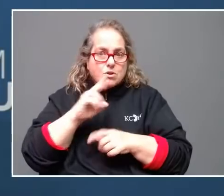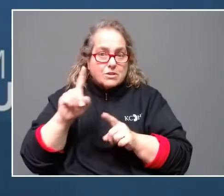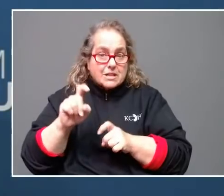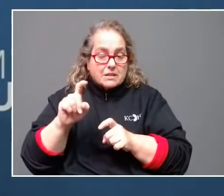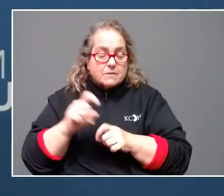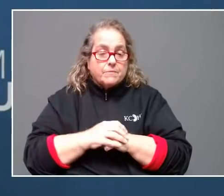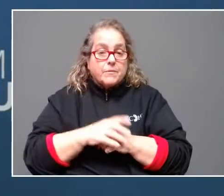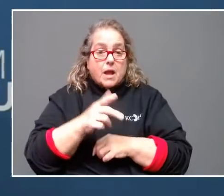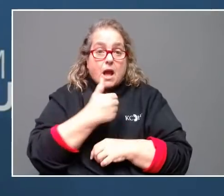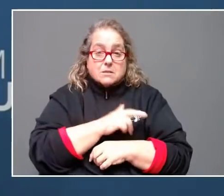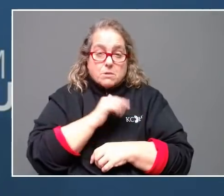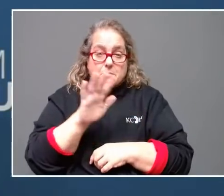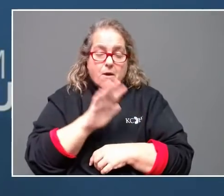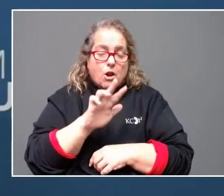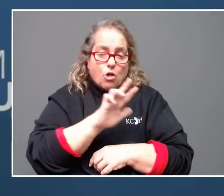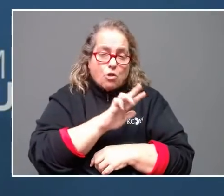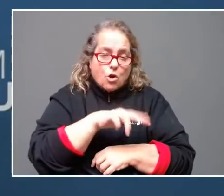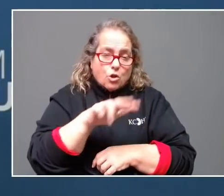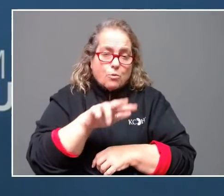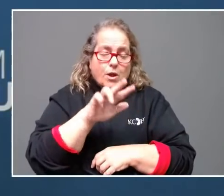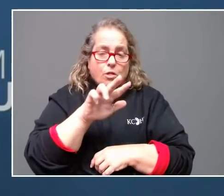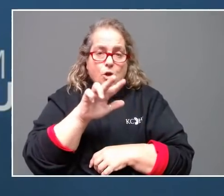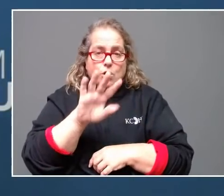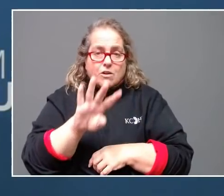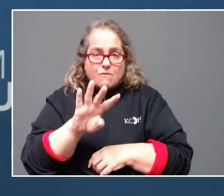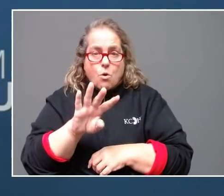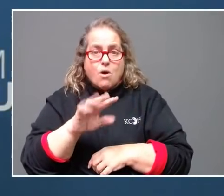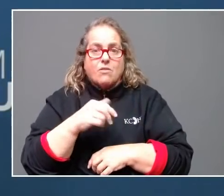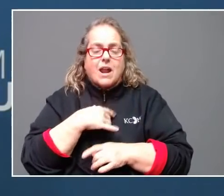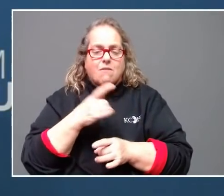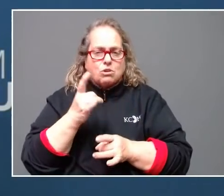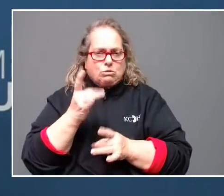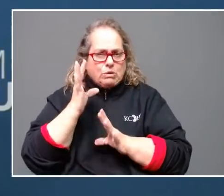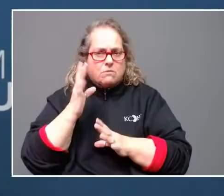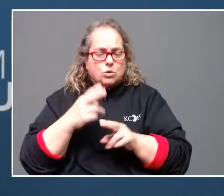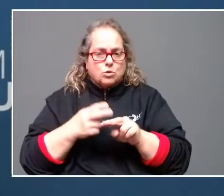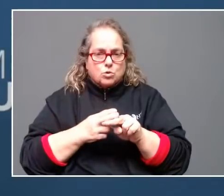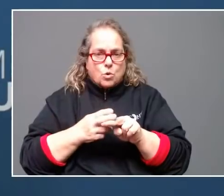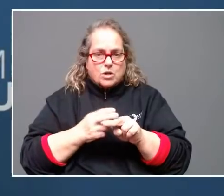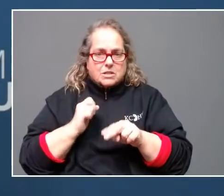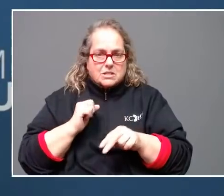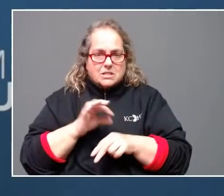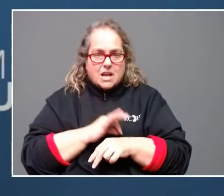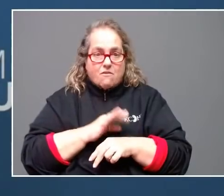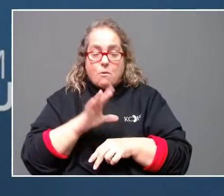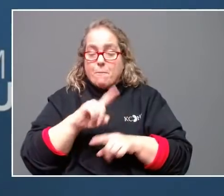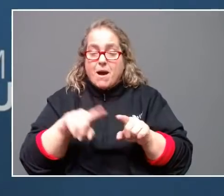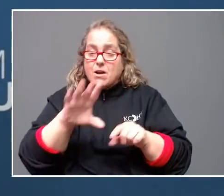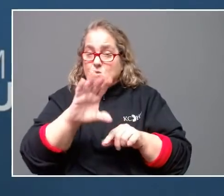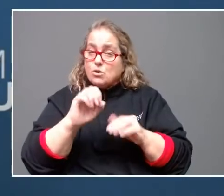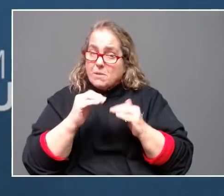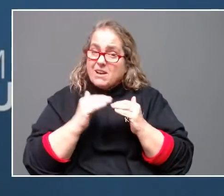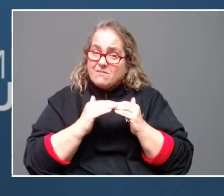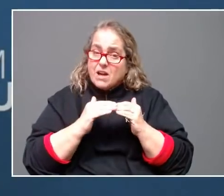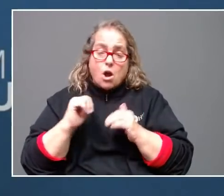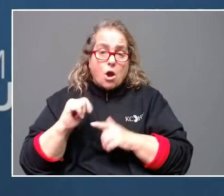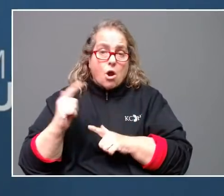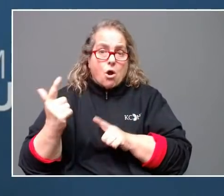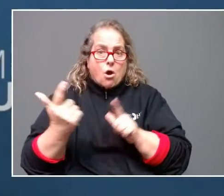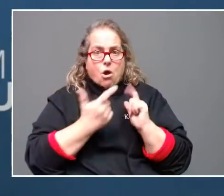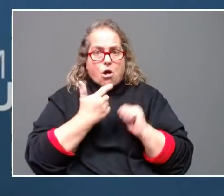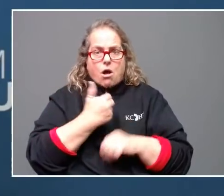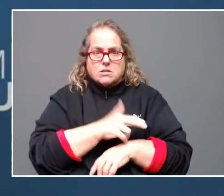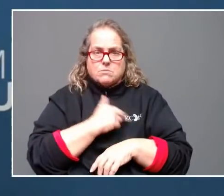33, 34 that are reporting critical shortages. But to be fair, they are all experiencing